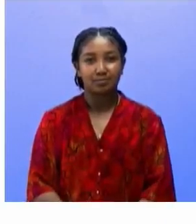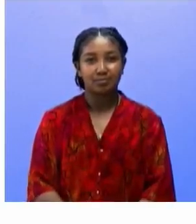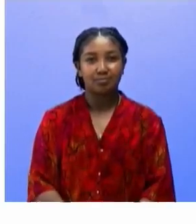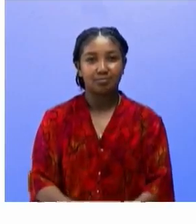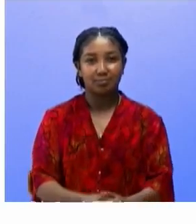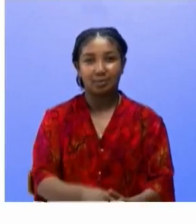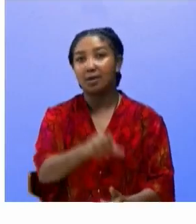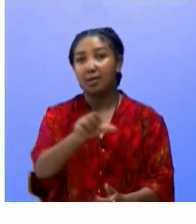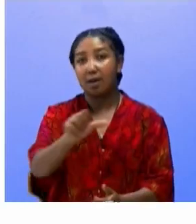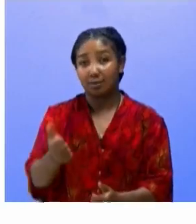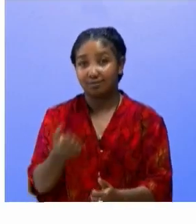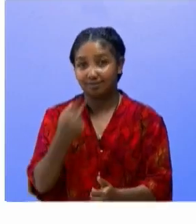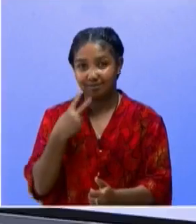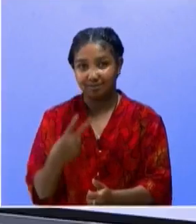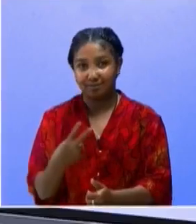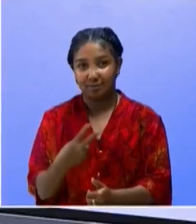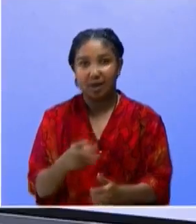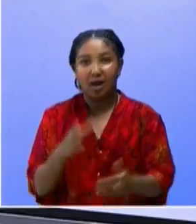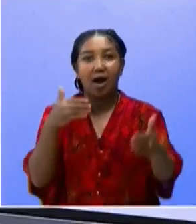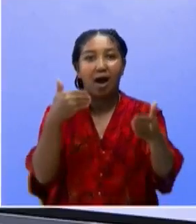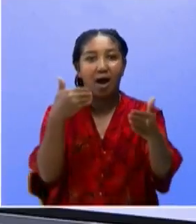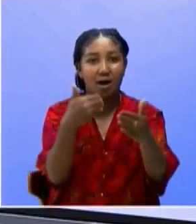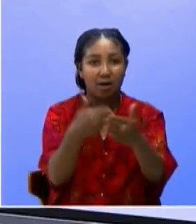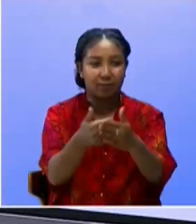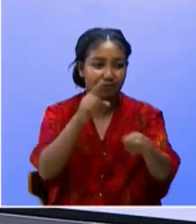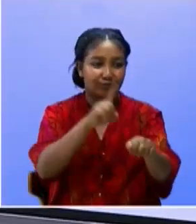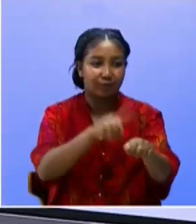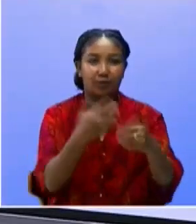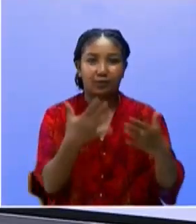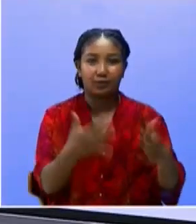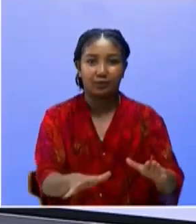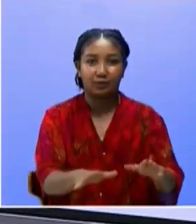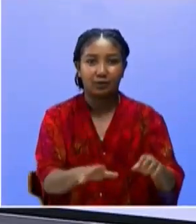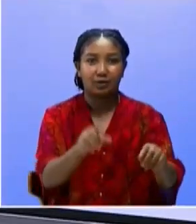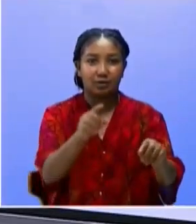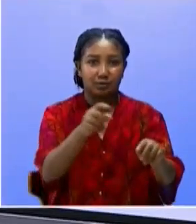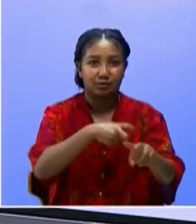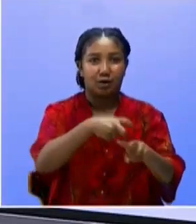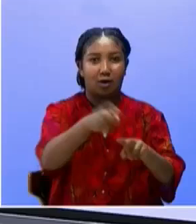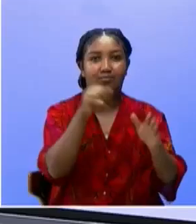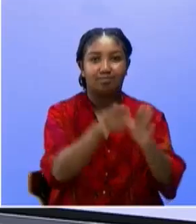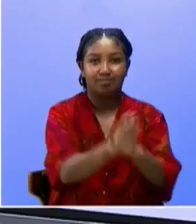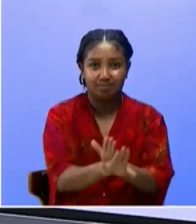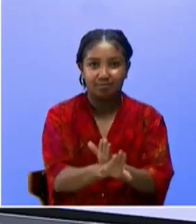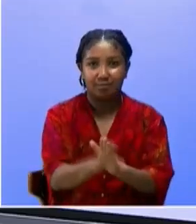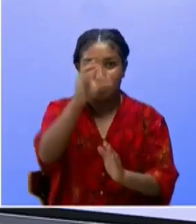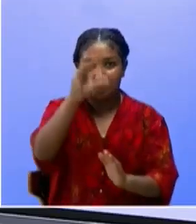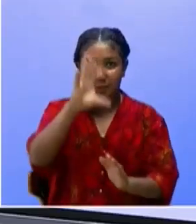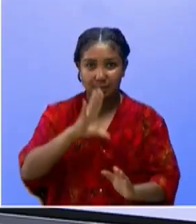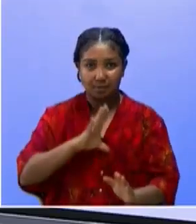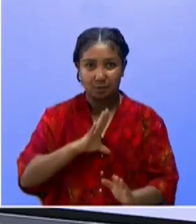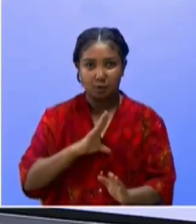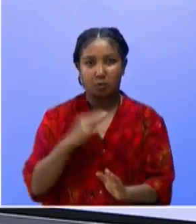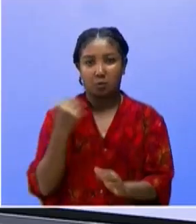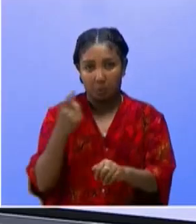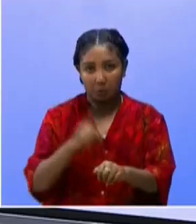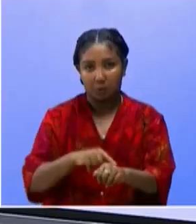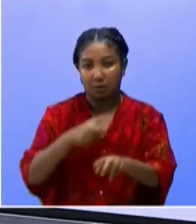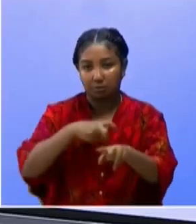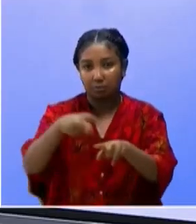go to the other pair. Arrived on time, got the train. That means this person regularly uses a